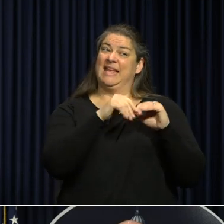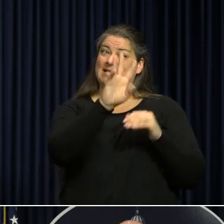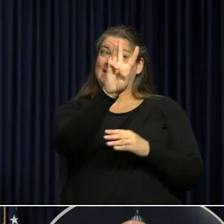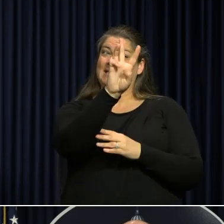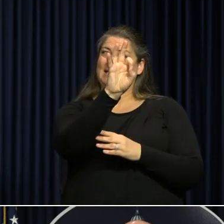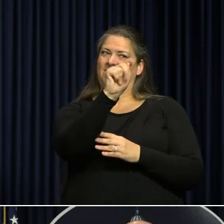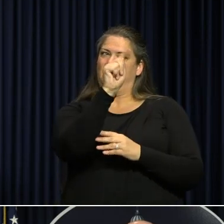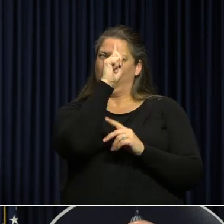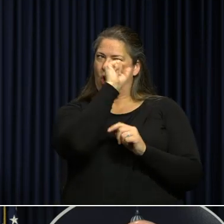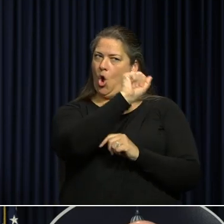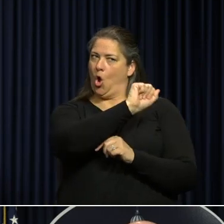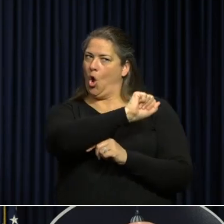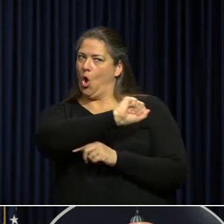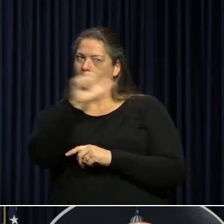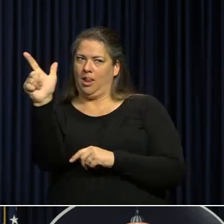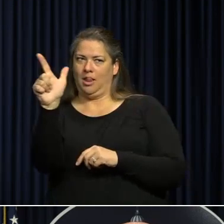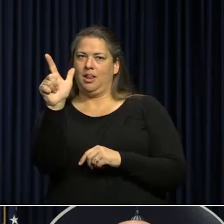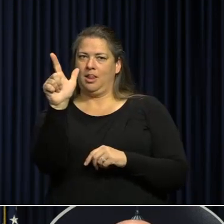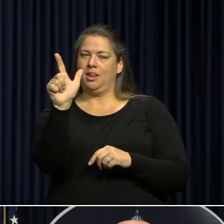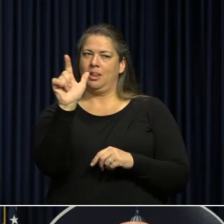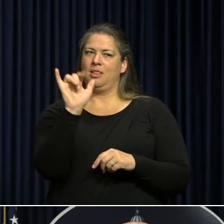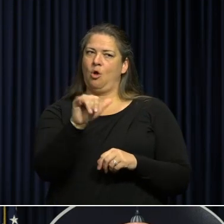all these settings. Next slide, Kenneth.